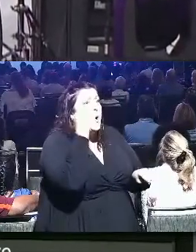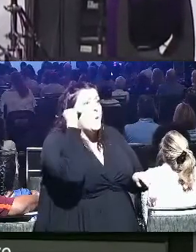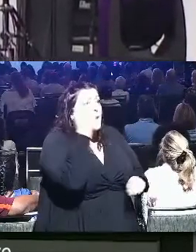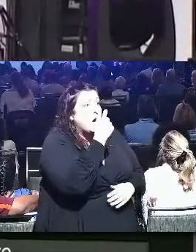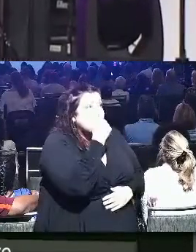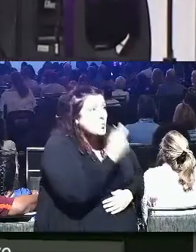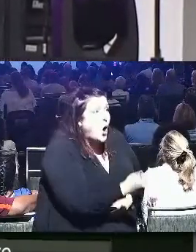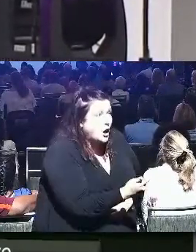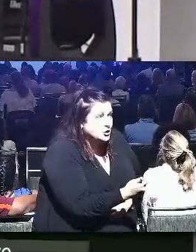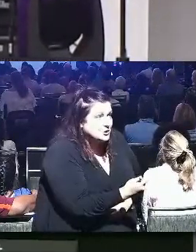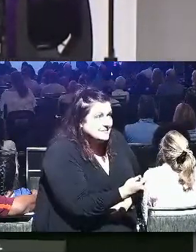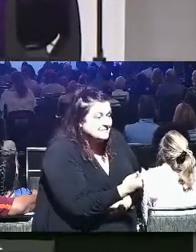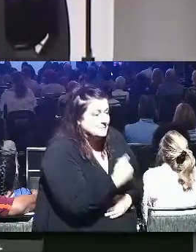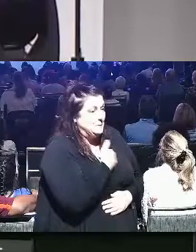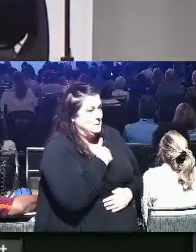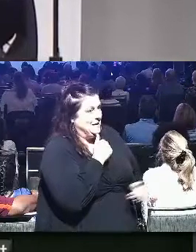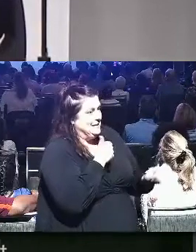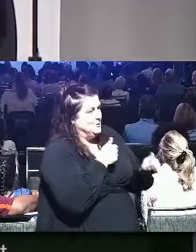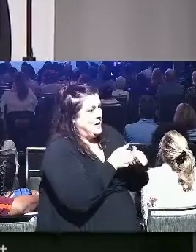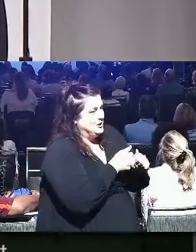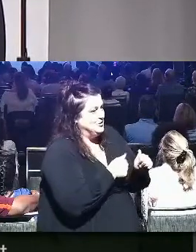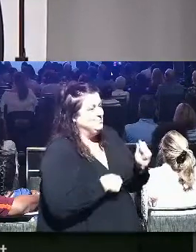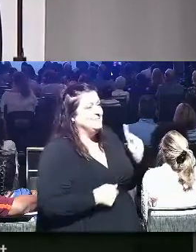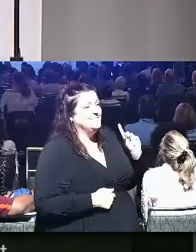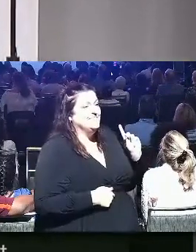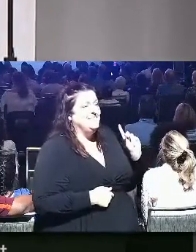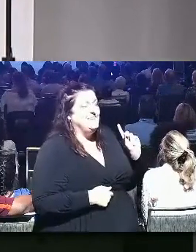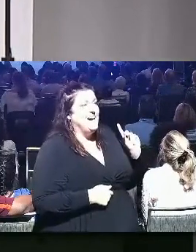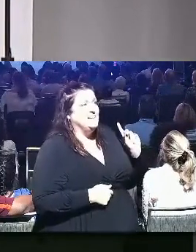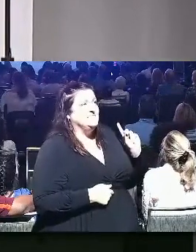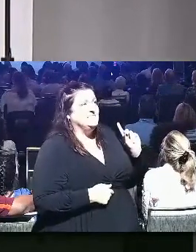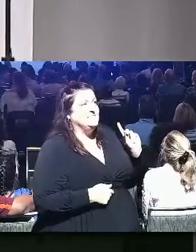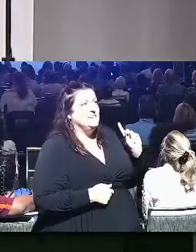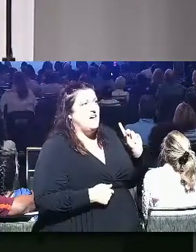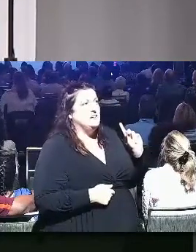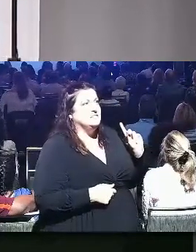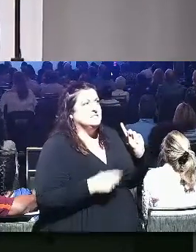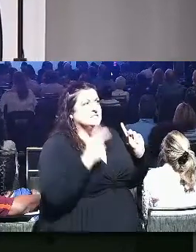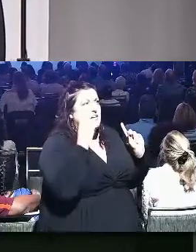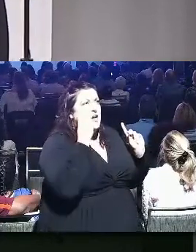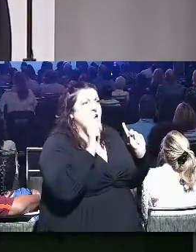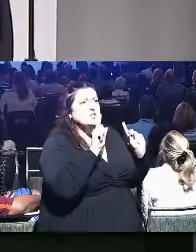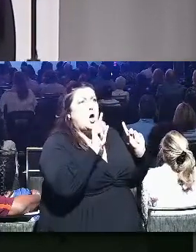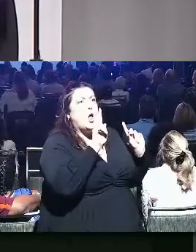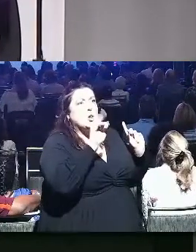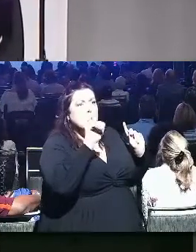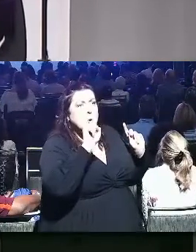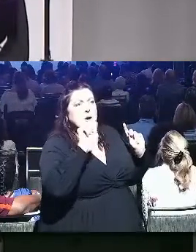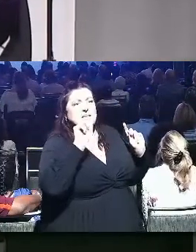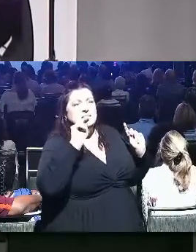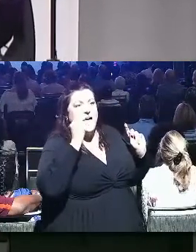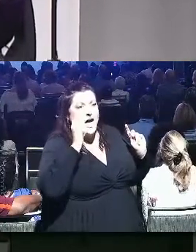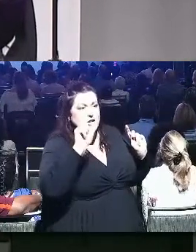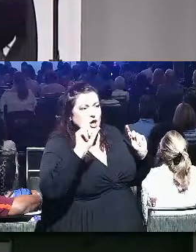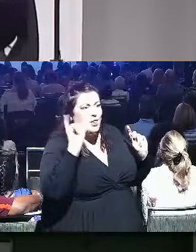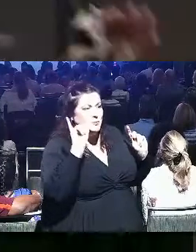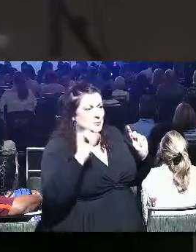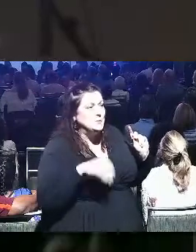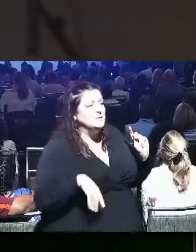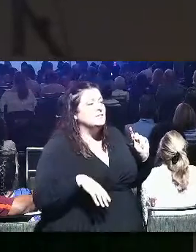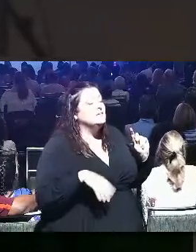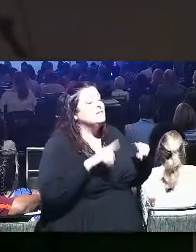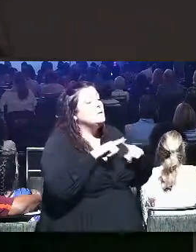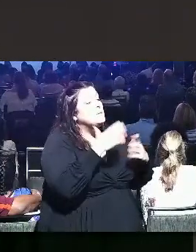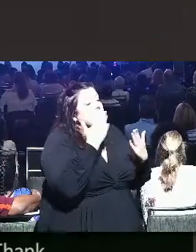them. AT, that was the first. No, I saw Luz and Angel as well. But guys, thank you to